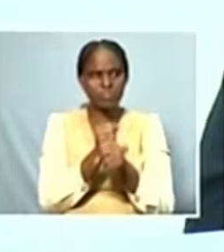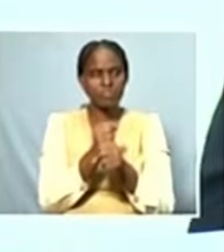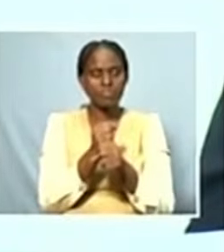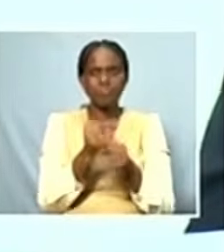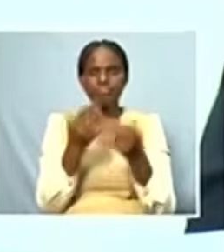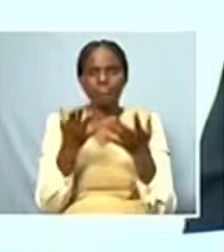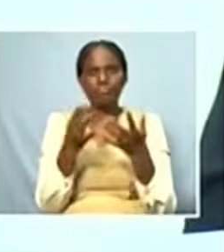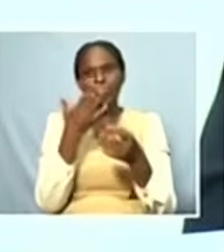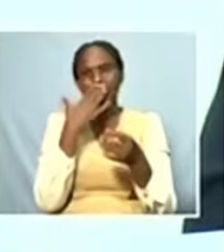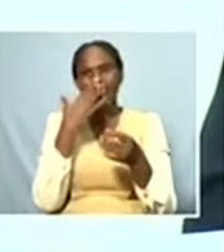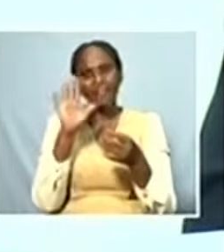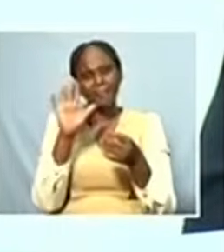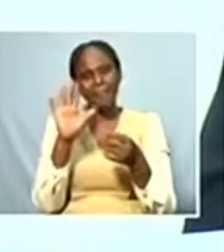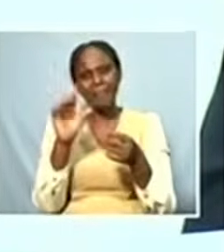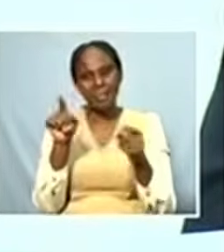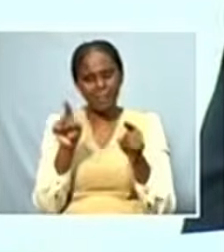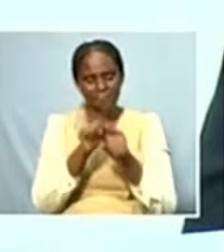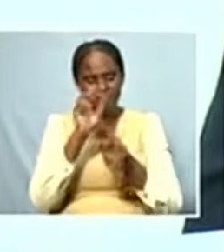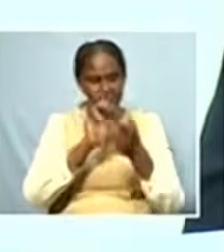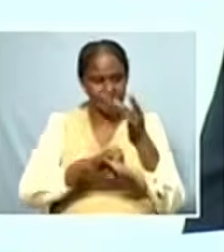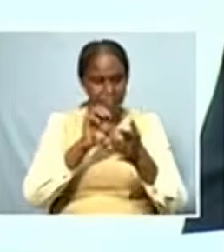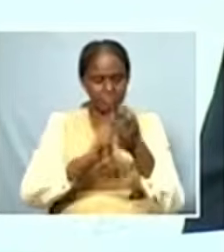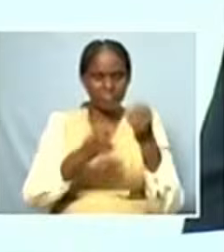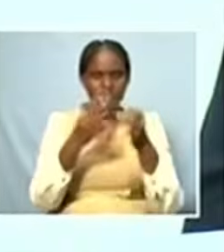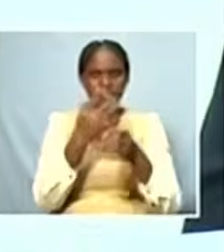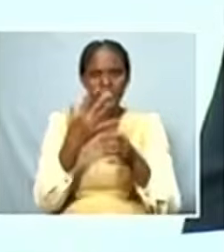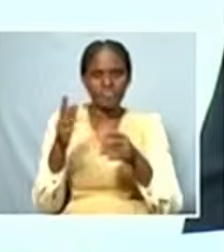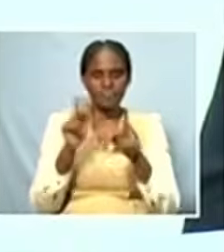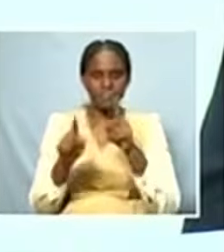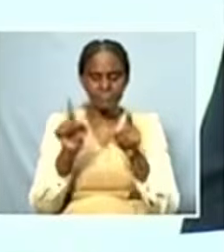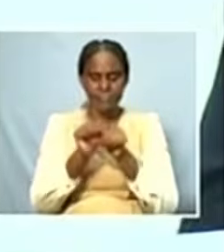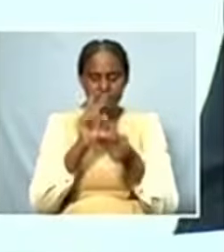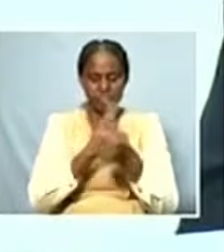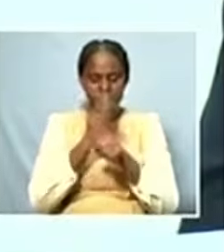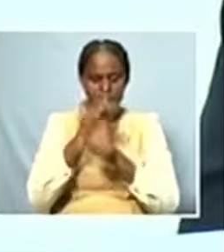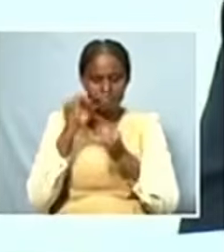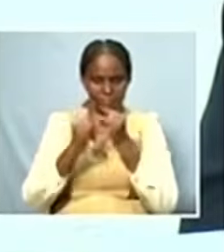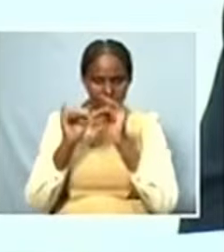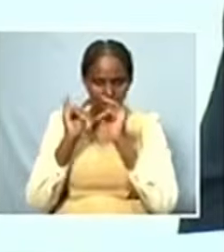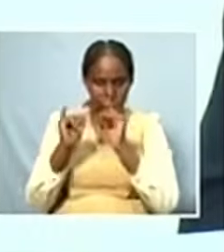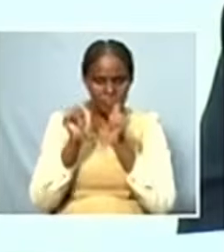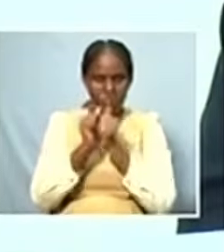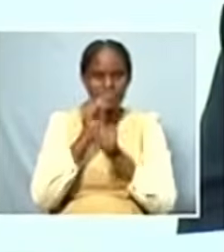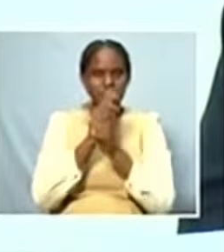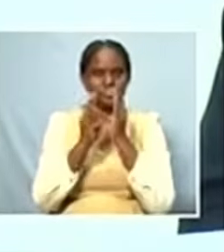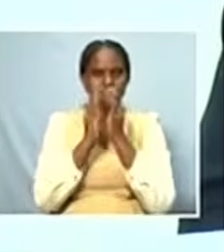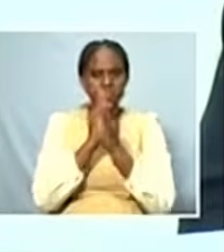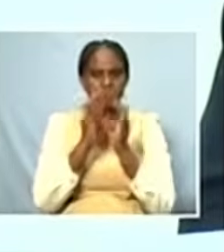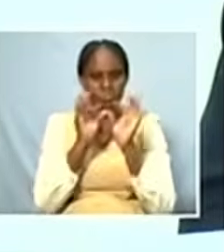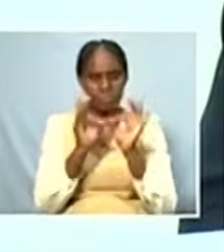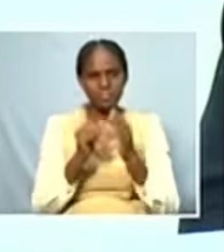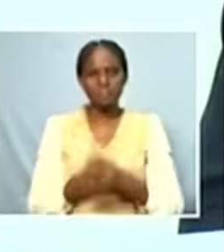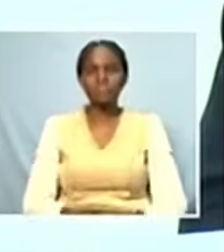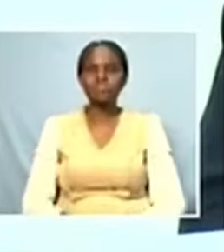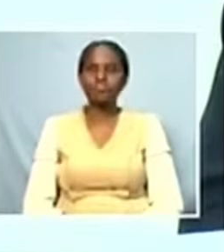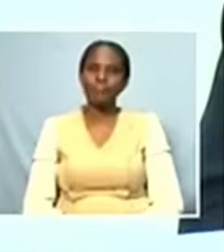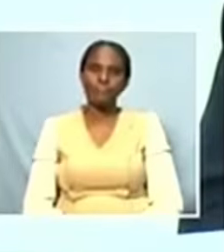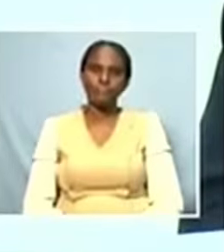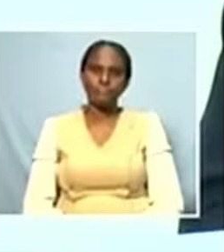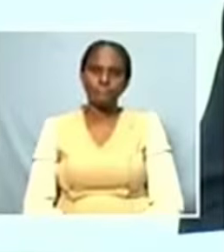backlash, but it eliminates a lot of people, and then you remain with credible contractors.